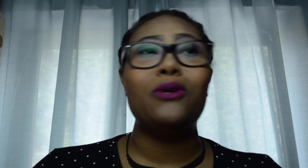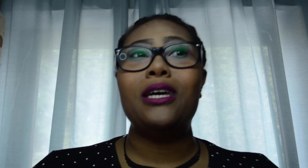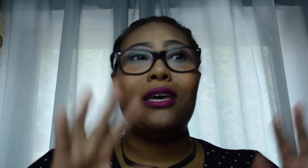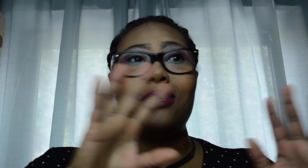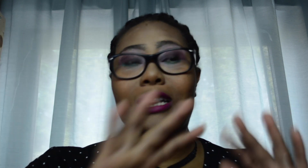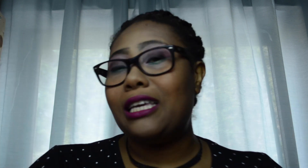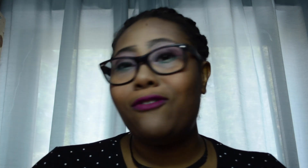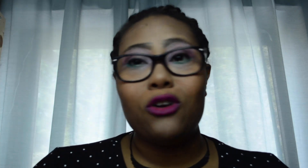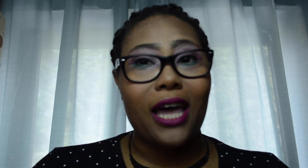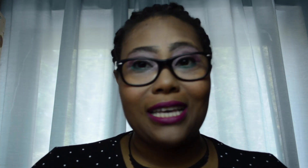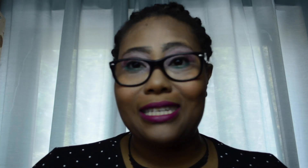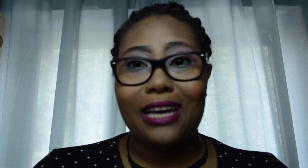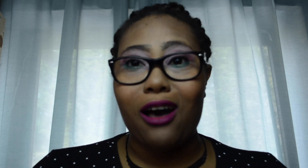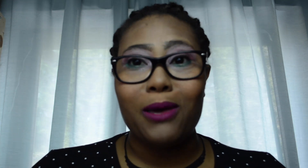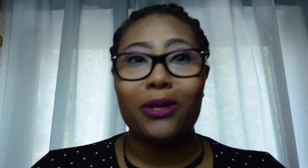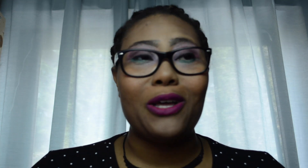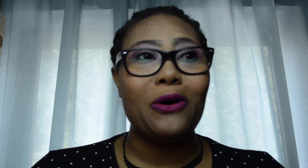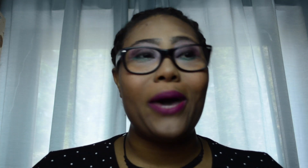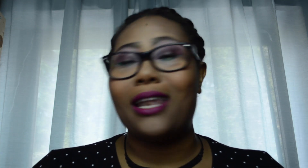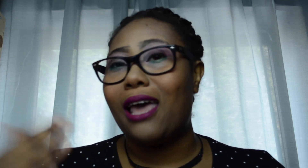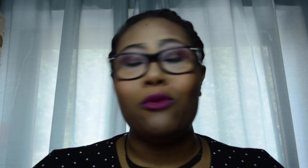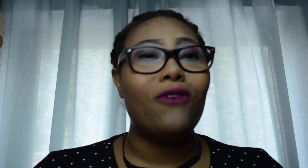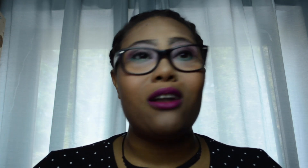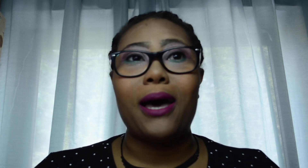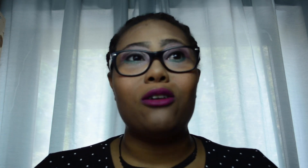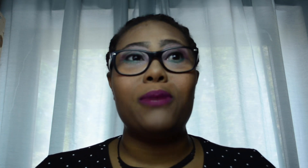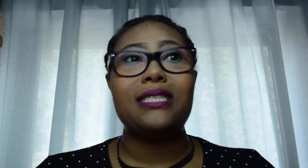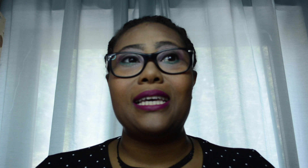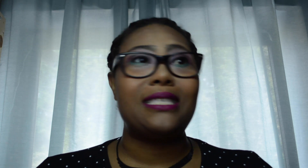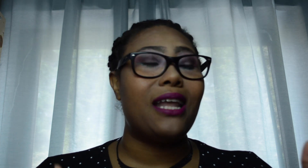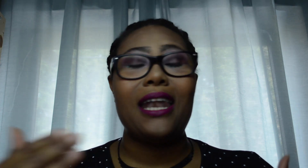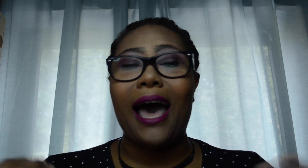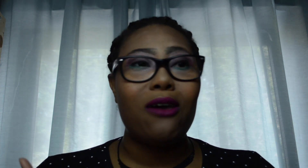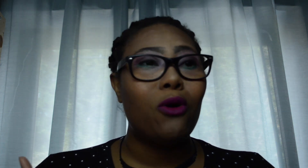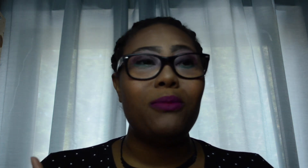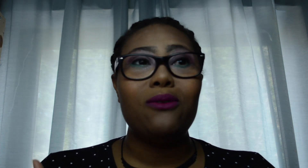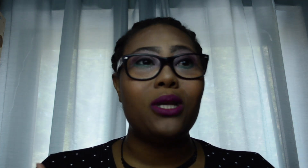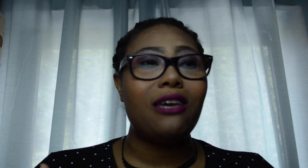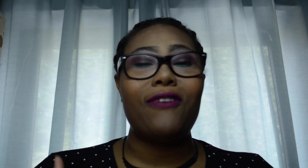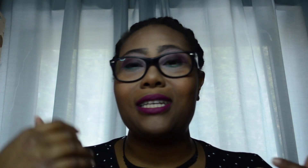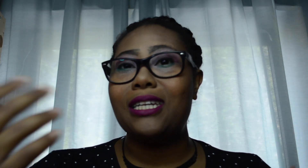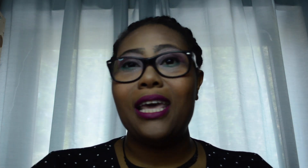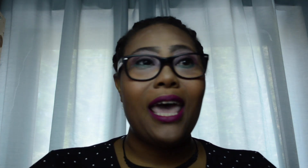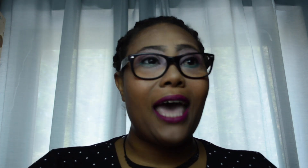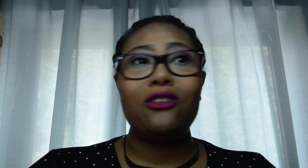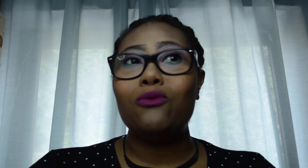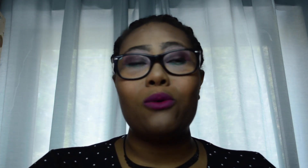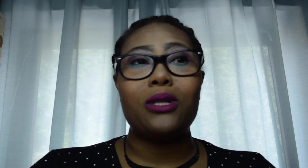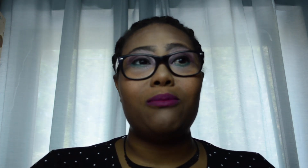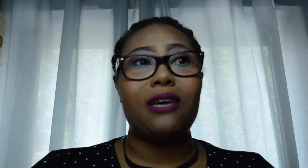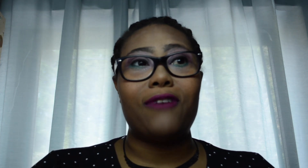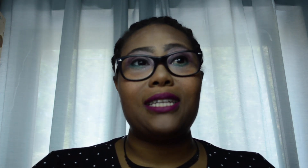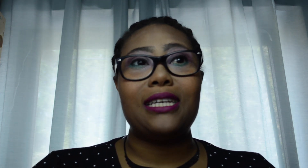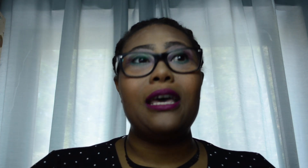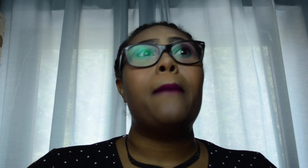to. Leave your nasty comment below and move on about your business. And I won't be really affected and you won't